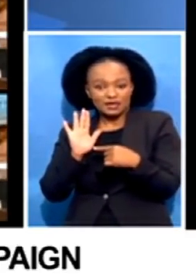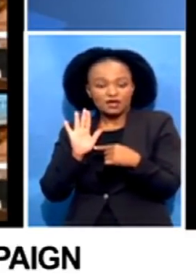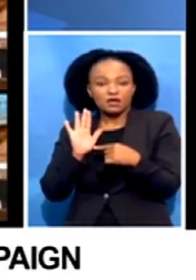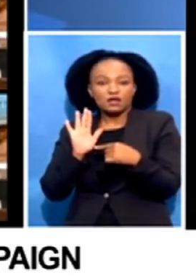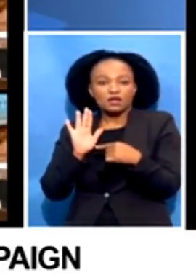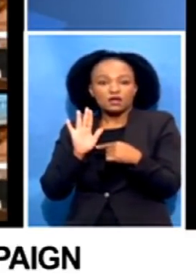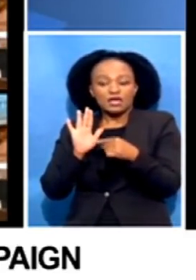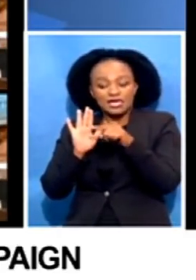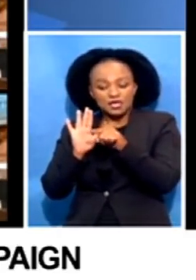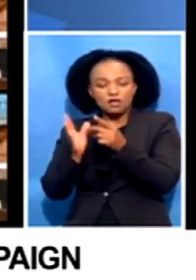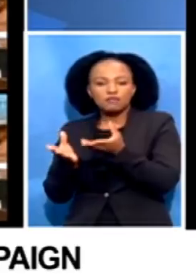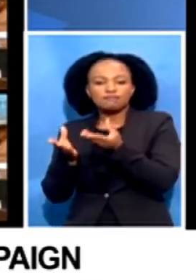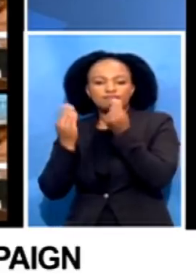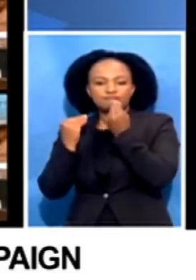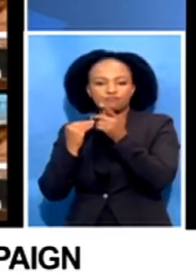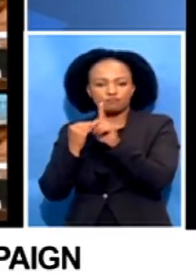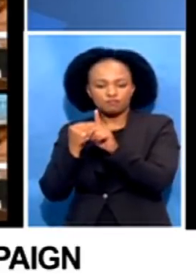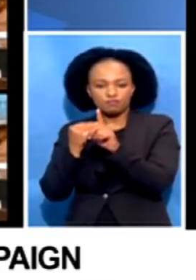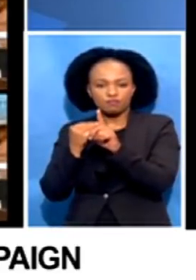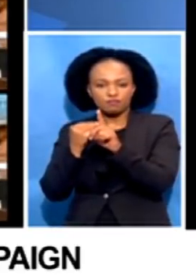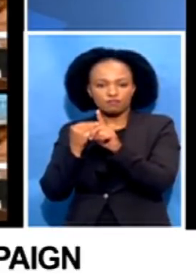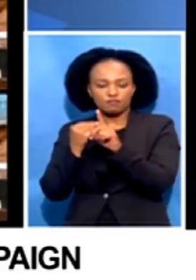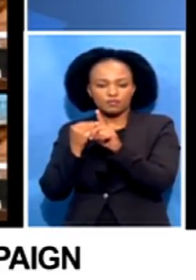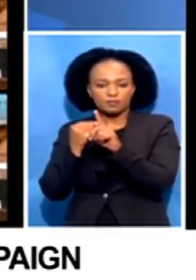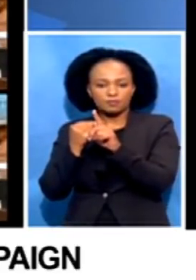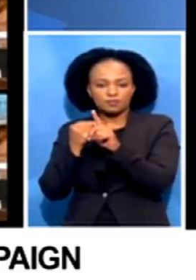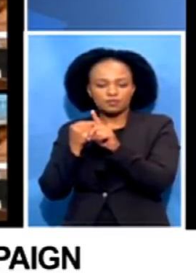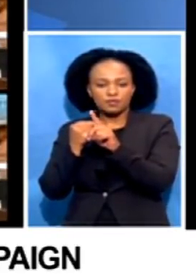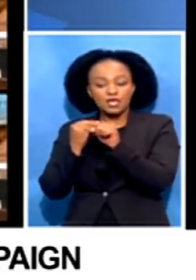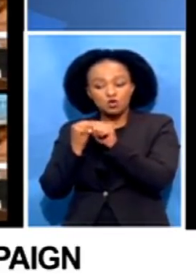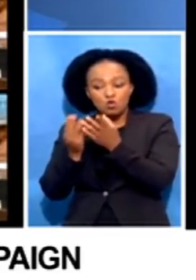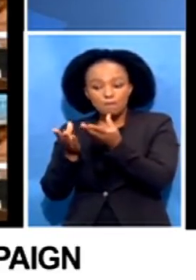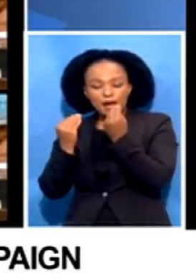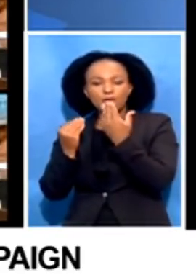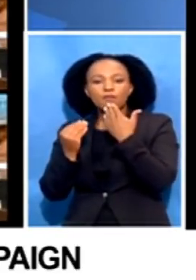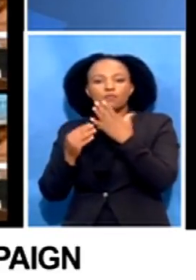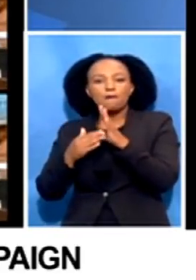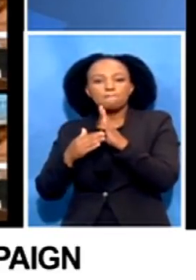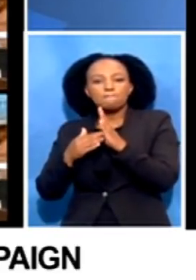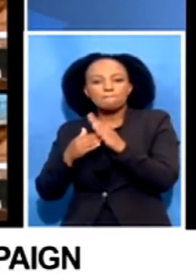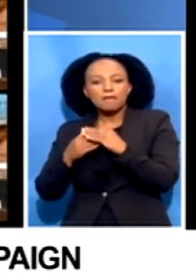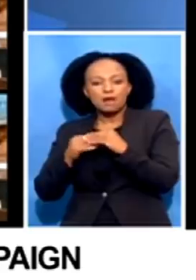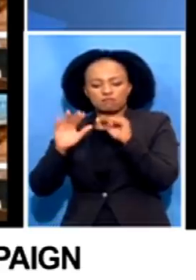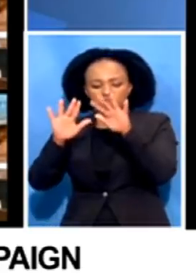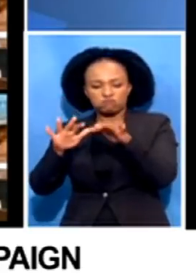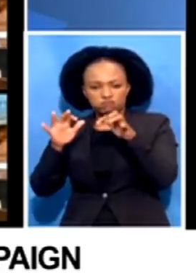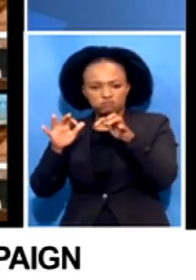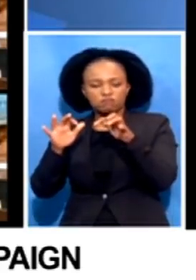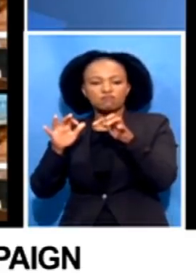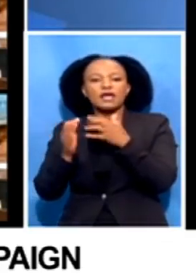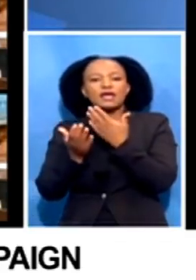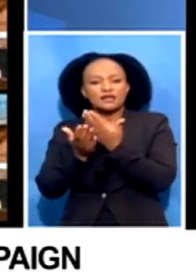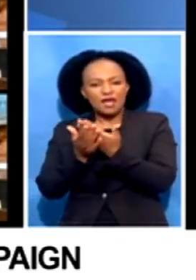to which members of cabinet must be held. And therefore, when the High Court says